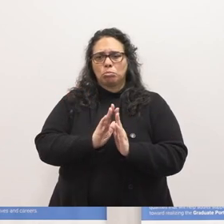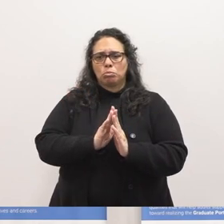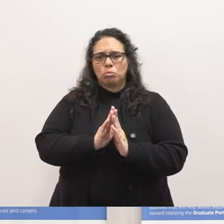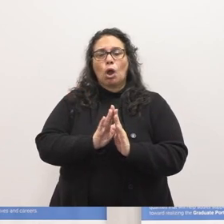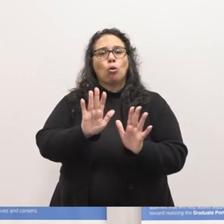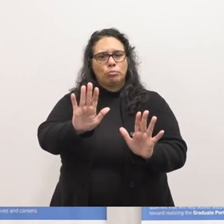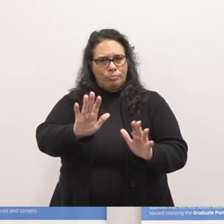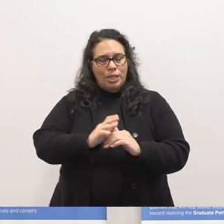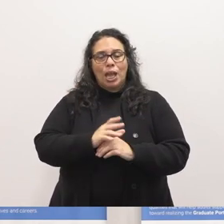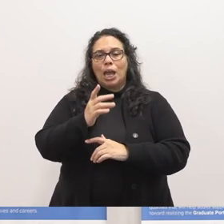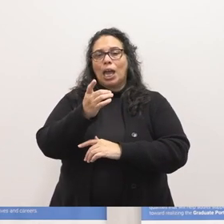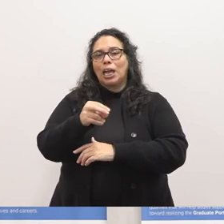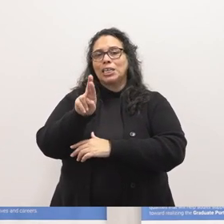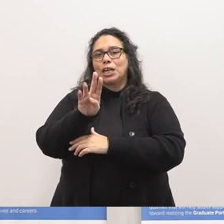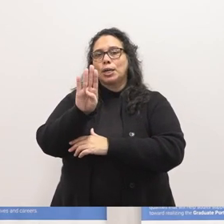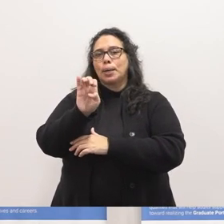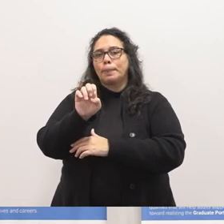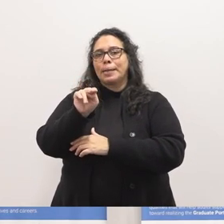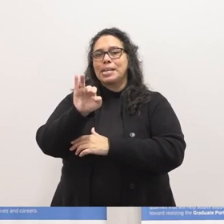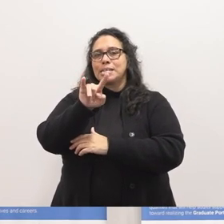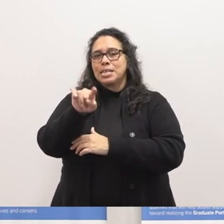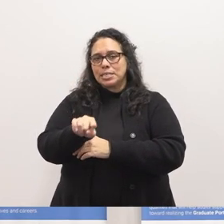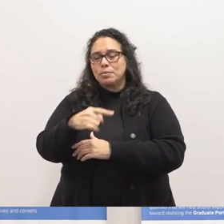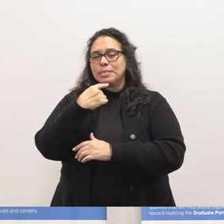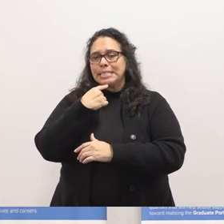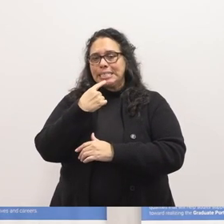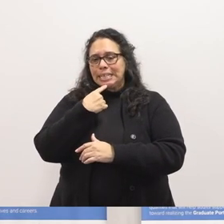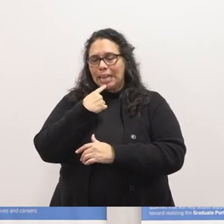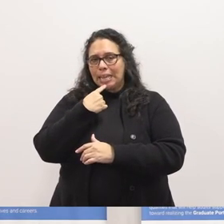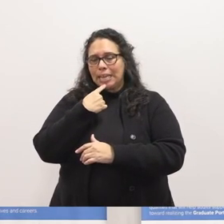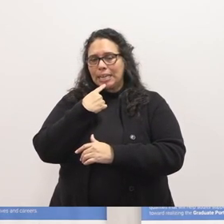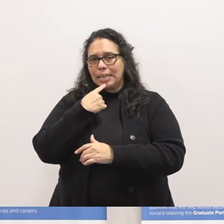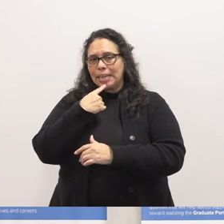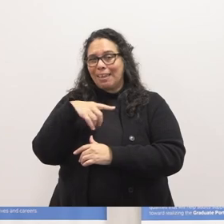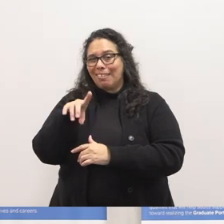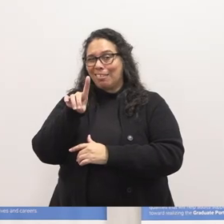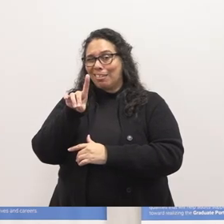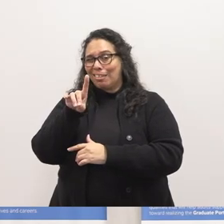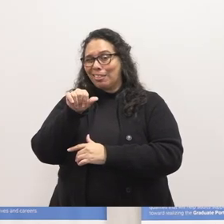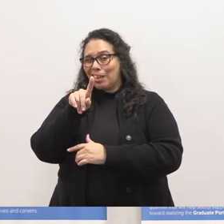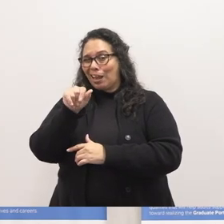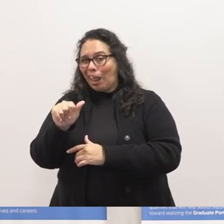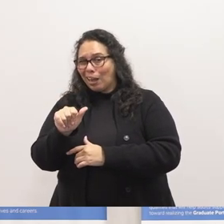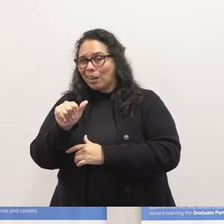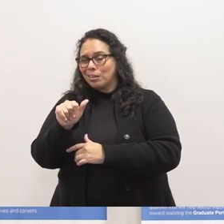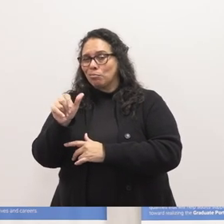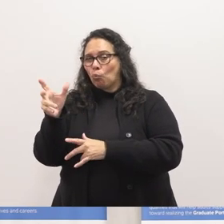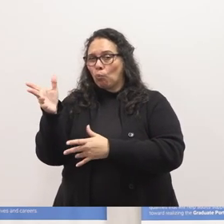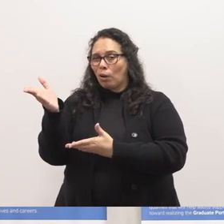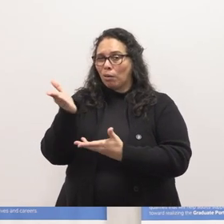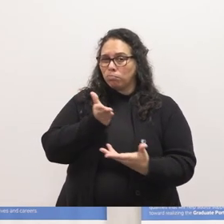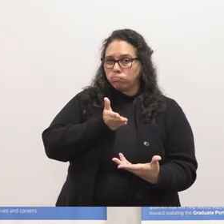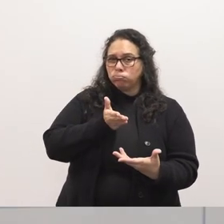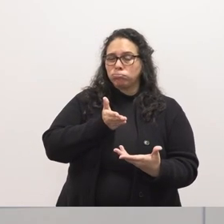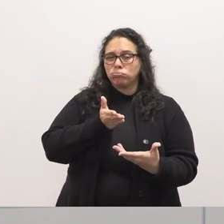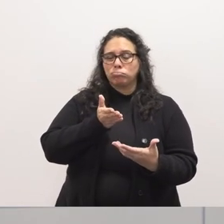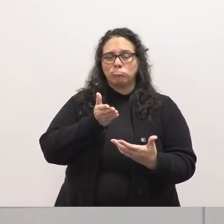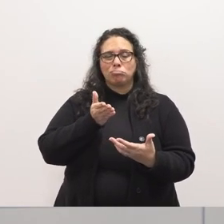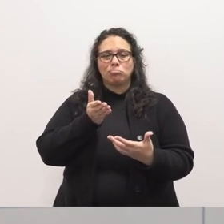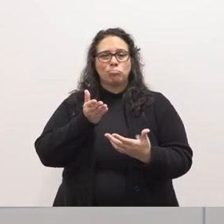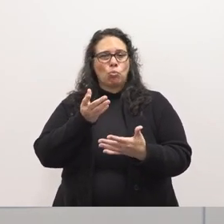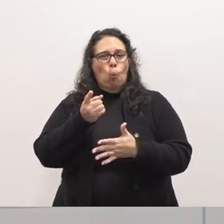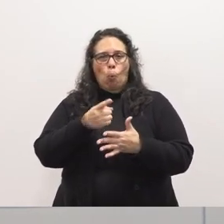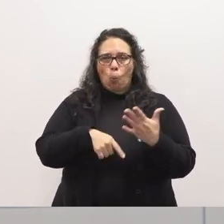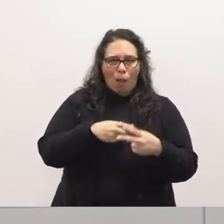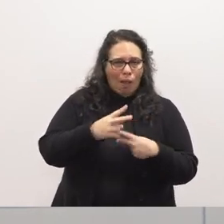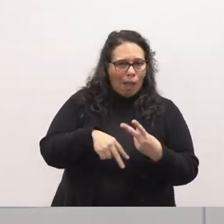Sure. Dr. Benitez was saying in terms of the data we're gonna be getting, what it is, what it means, and I'll try and do it